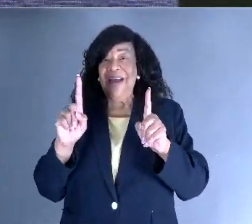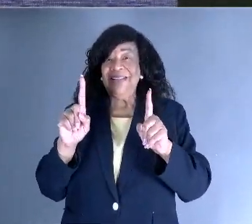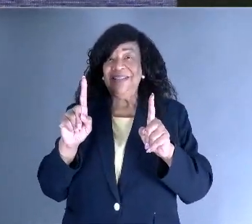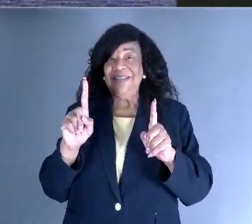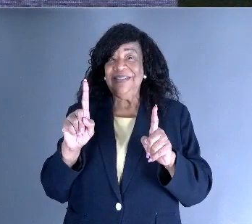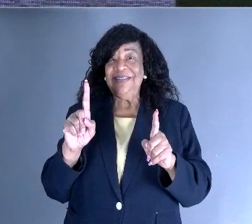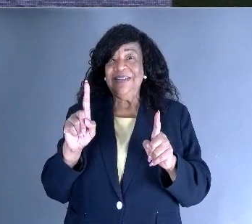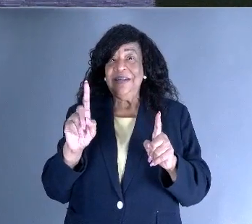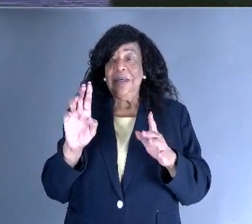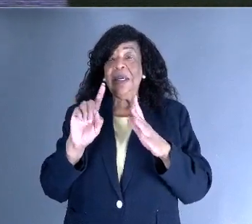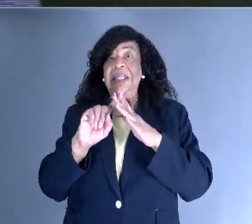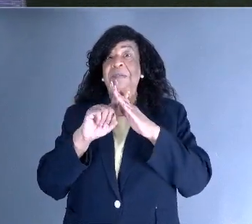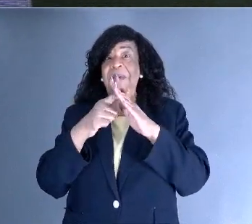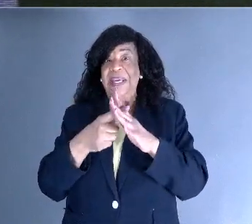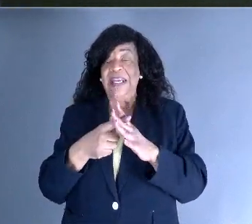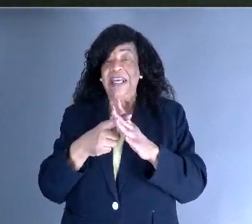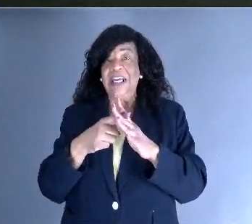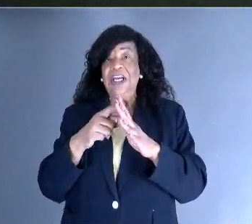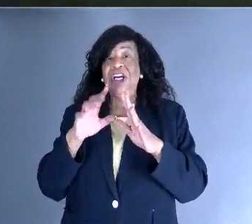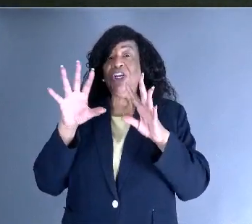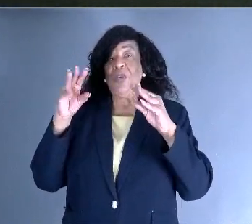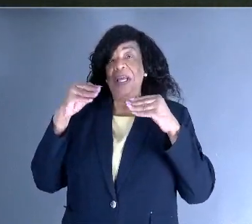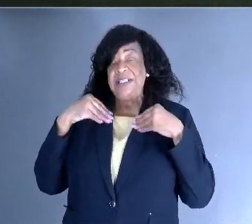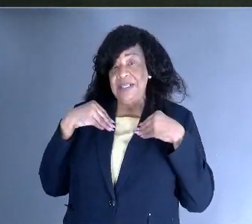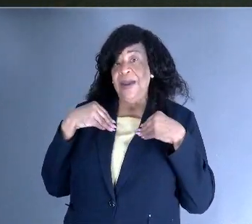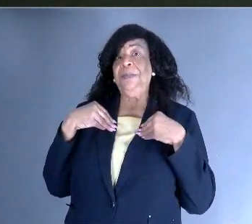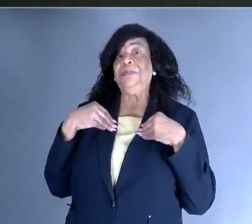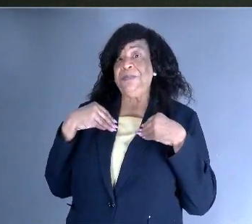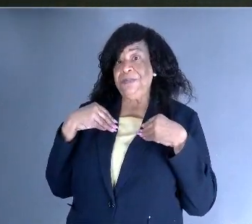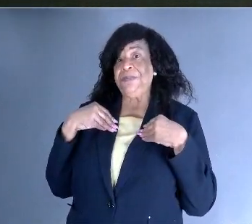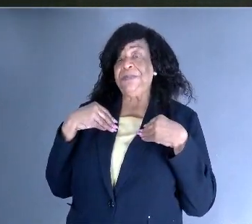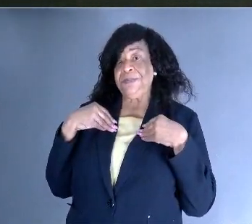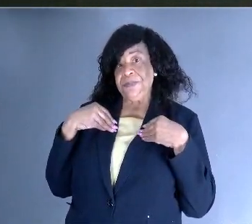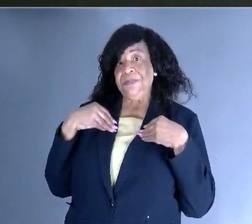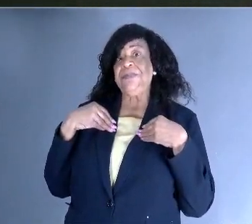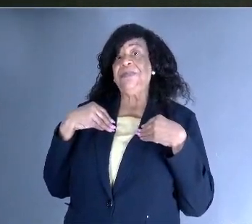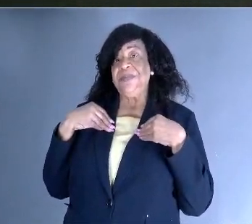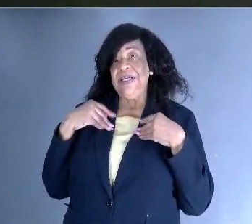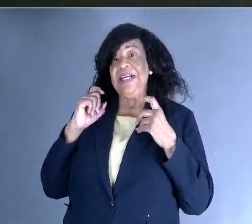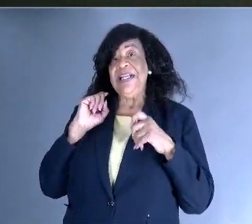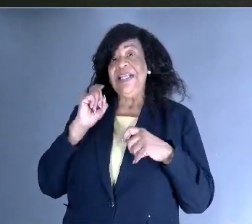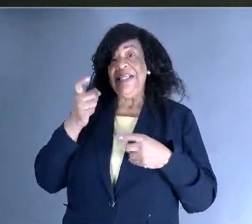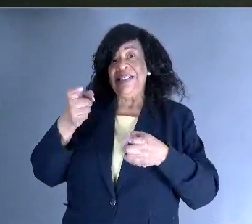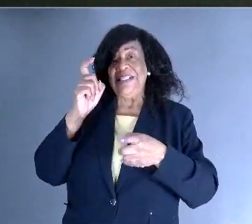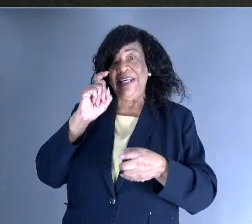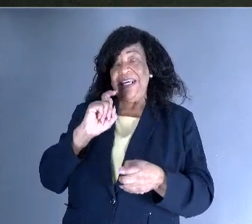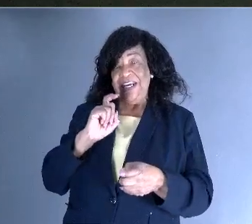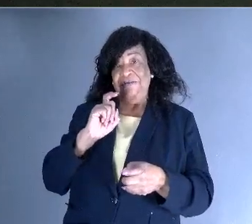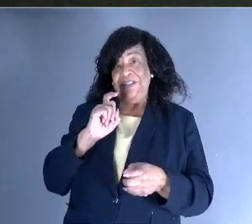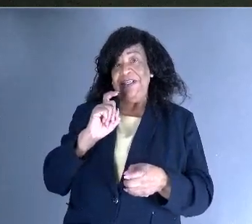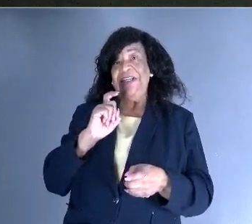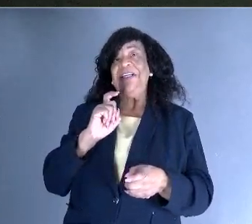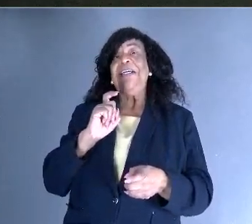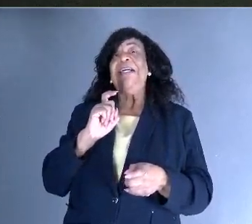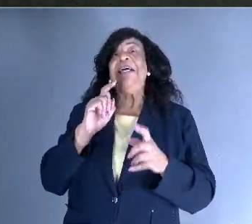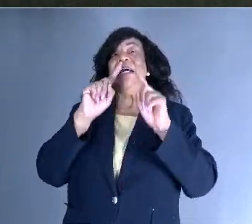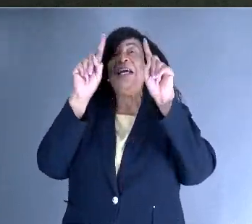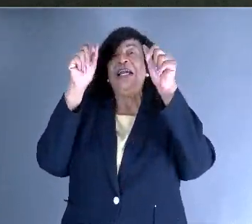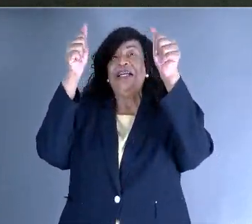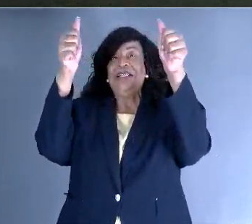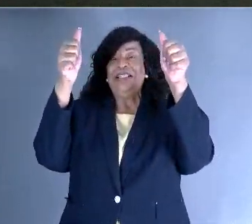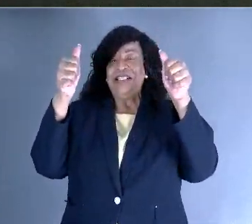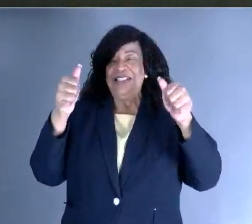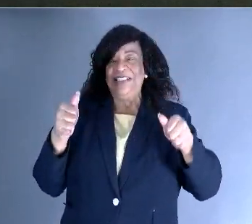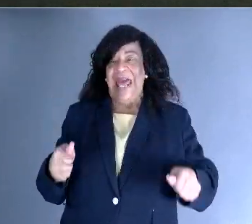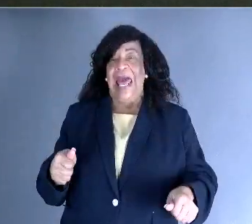receive or you will accept this gift from us a sign that says this is a